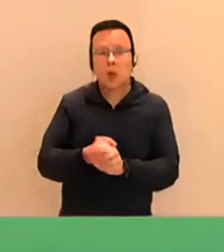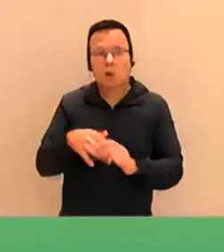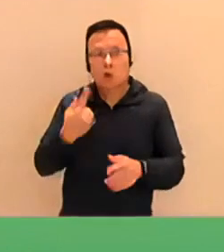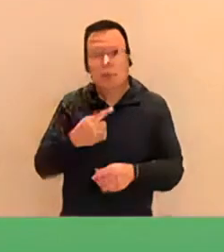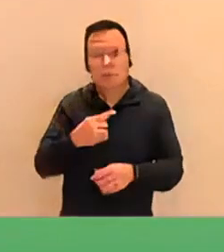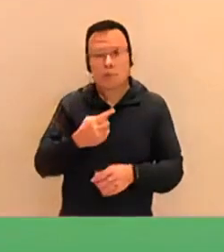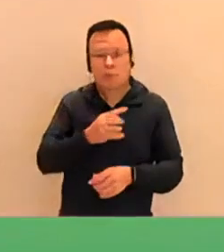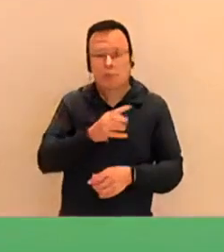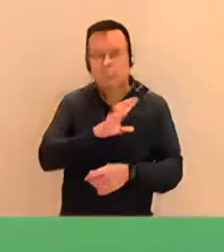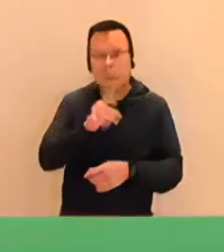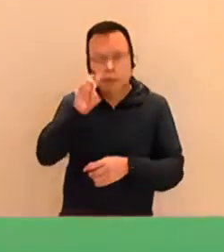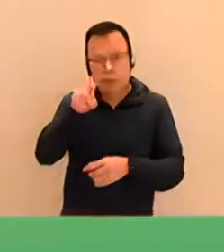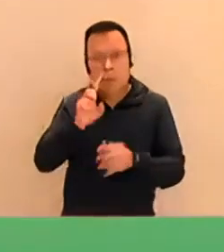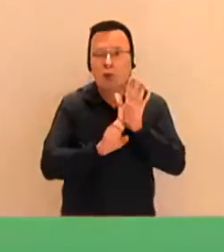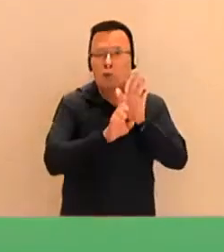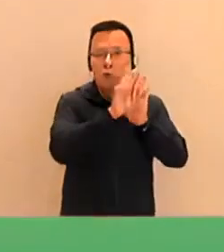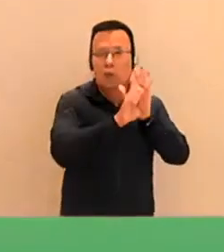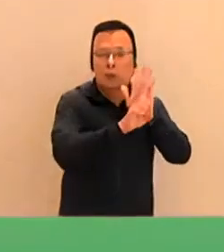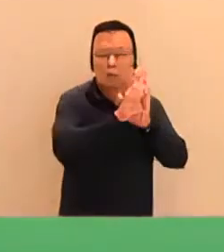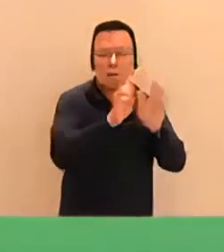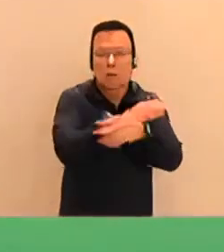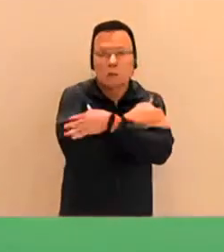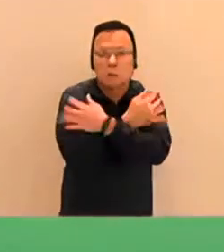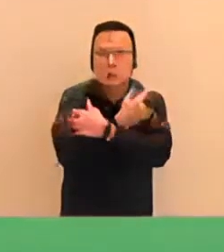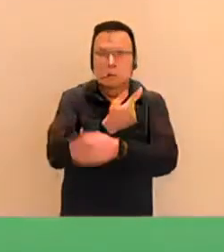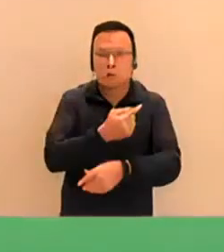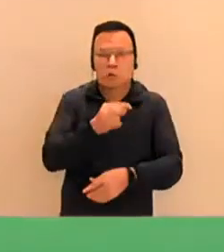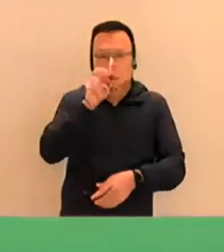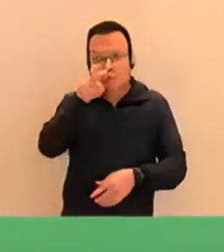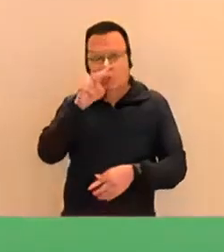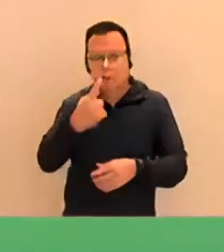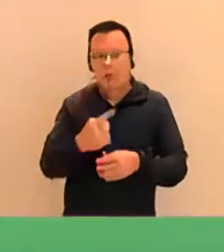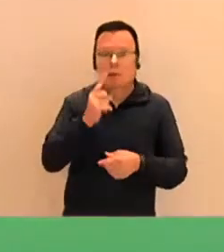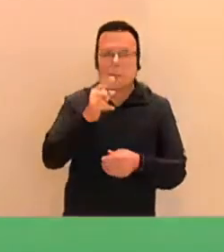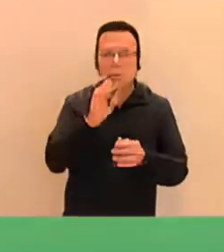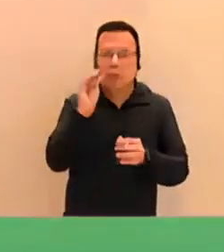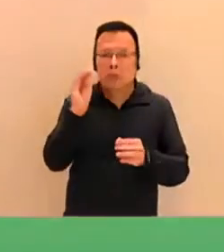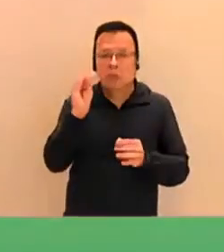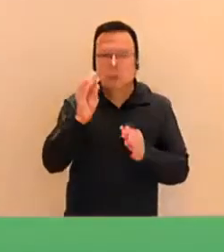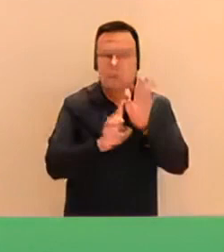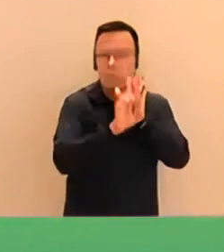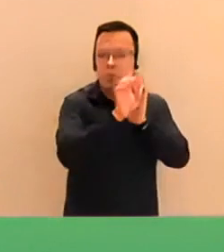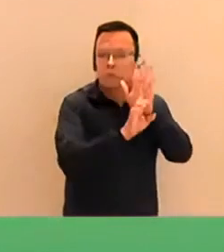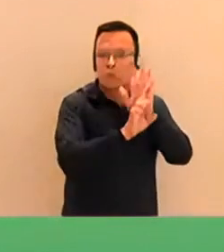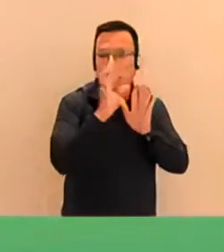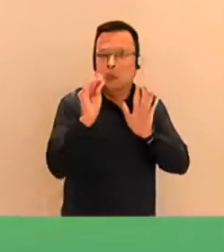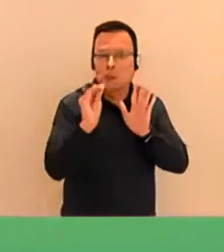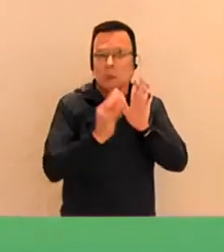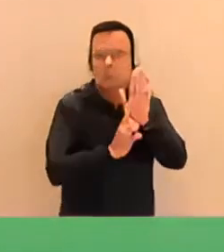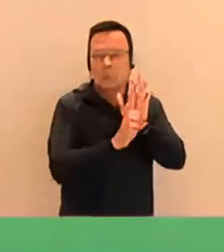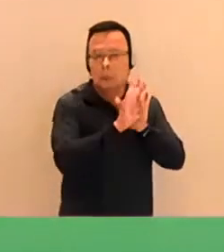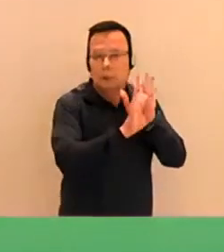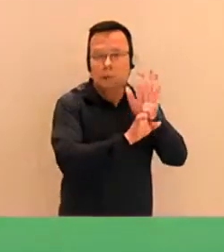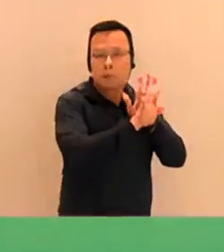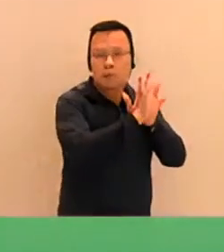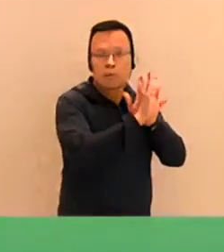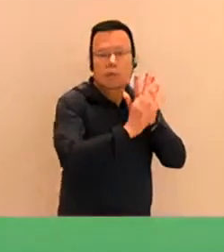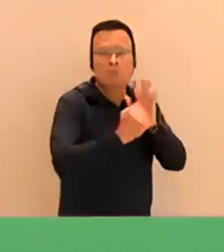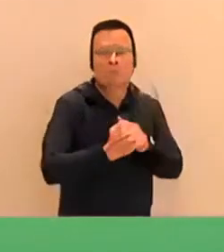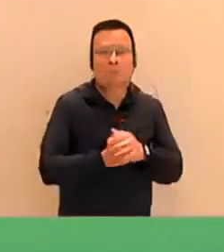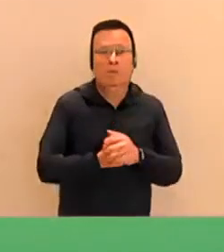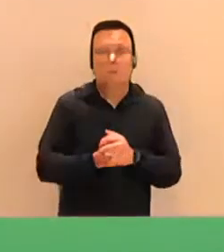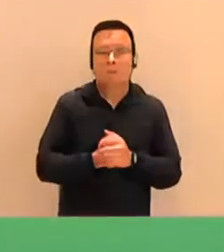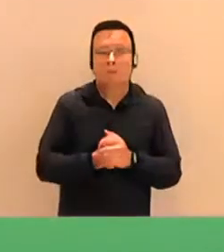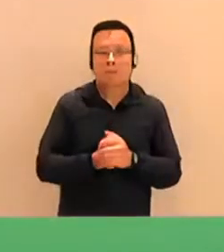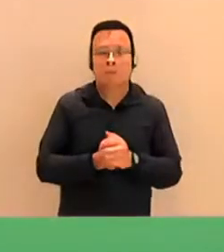to use another way. Try to use some kind of way without this kind of trade-off. So we, not only